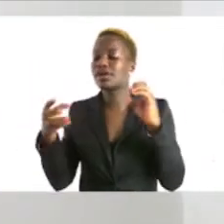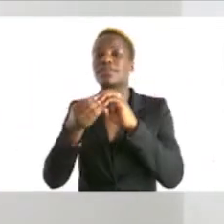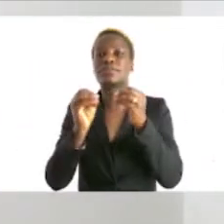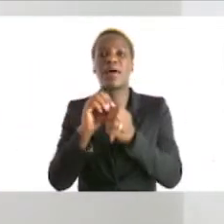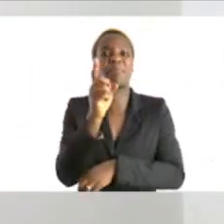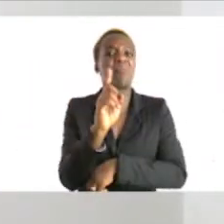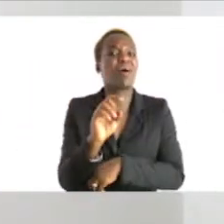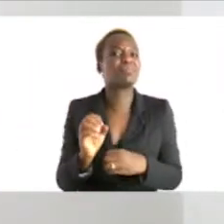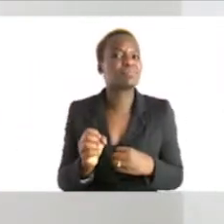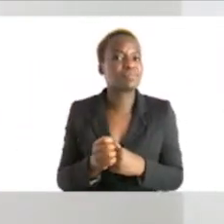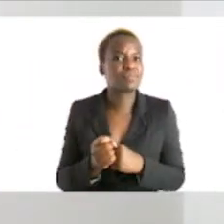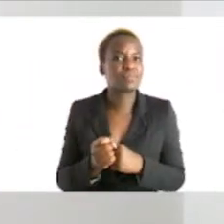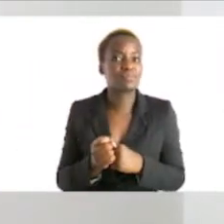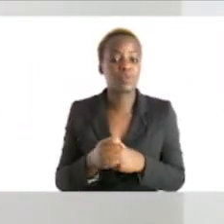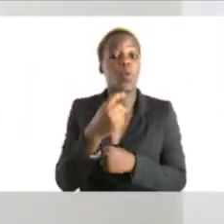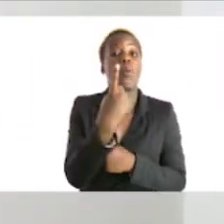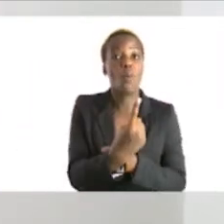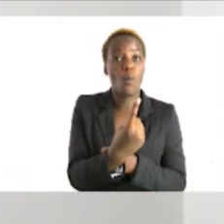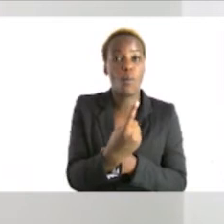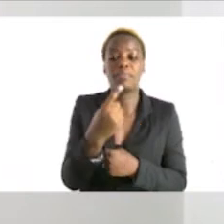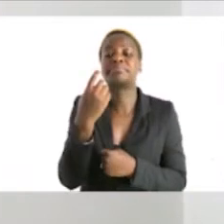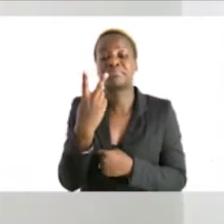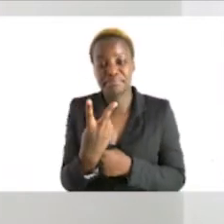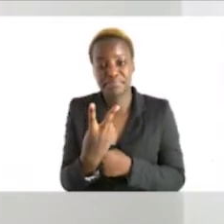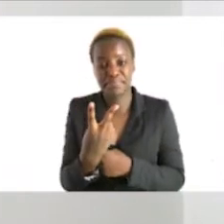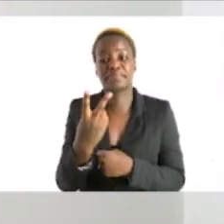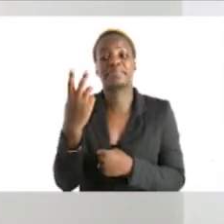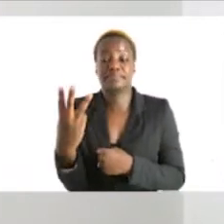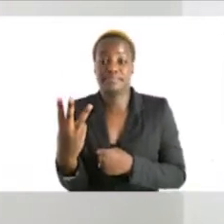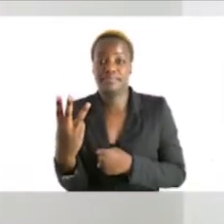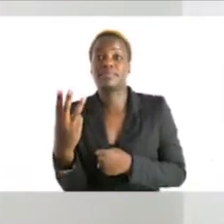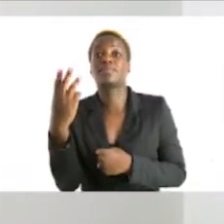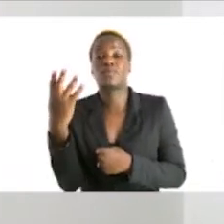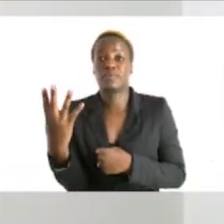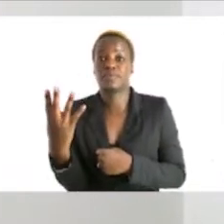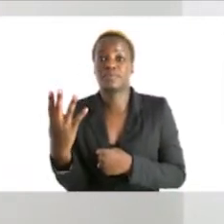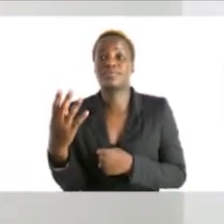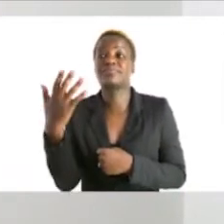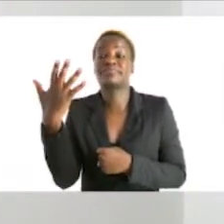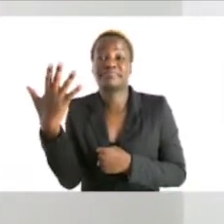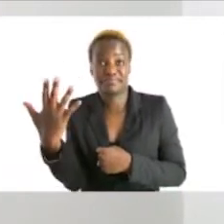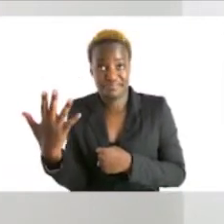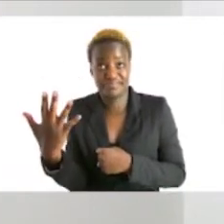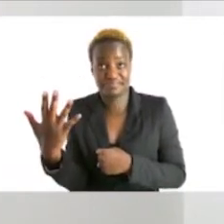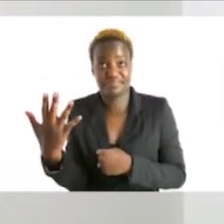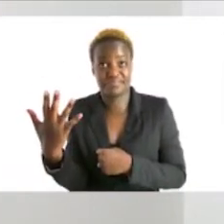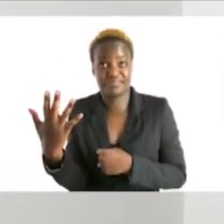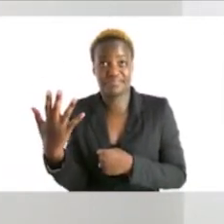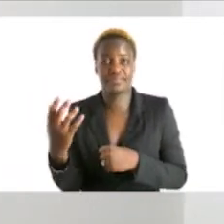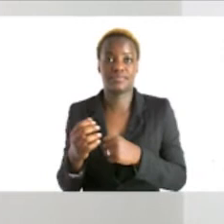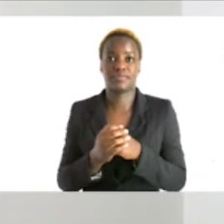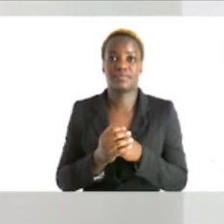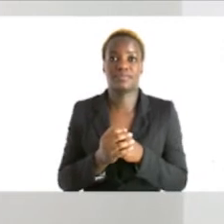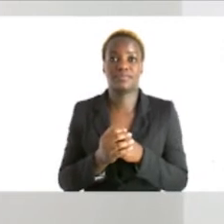find there? We find a 1, 2, 3, 4, 5. Sorry, this was even at the